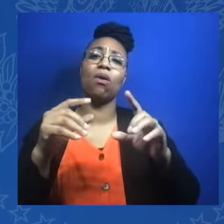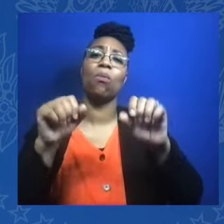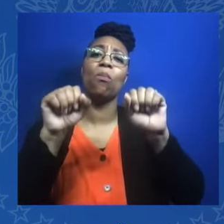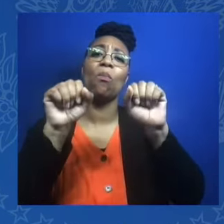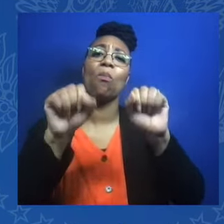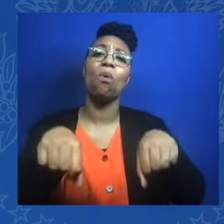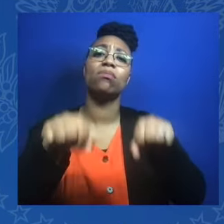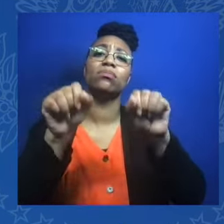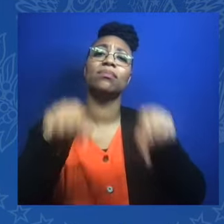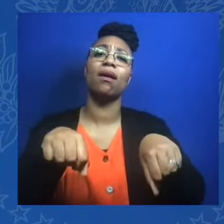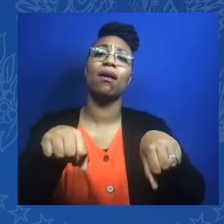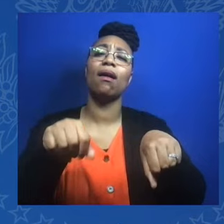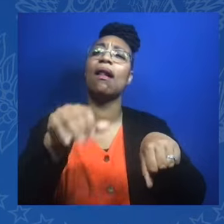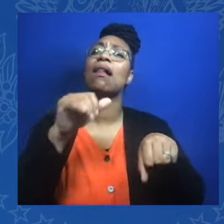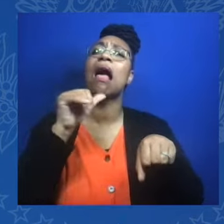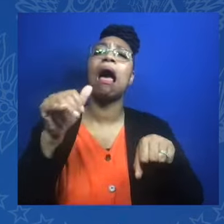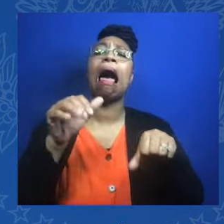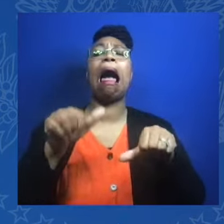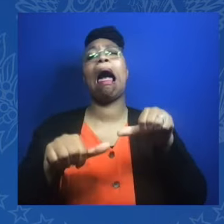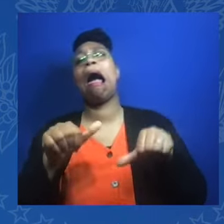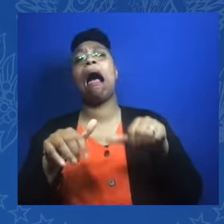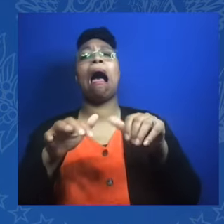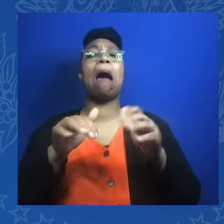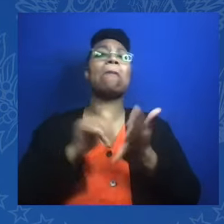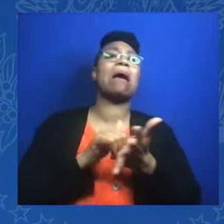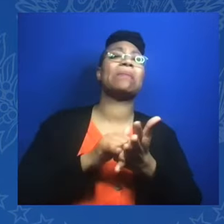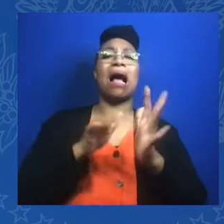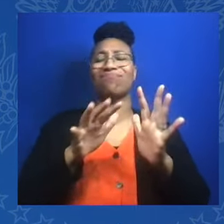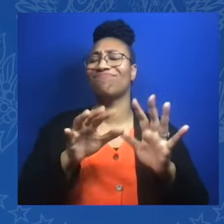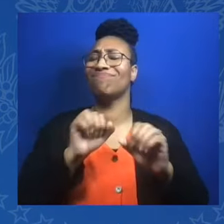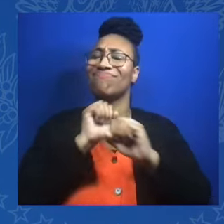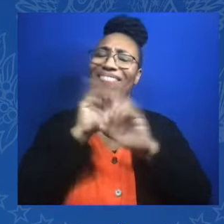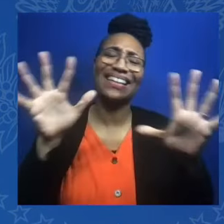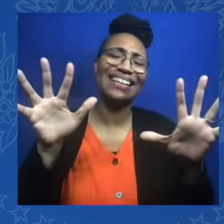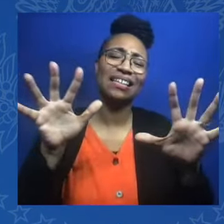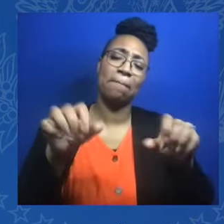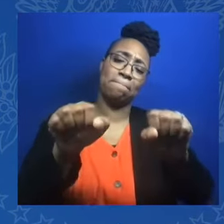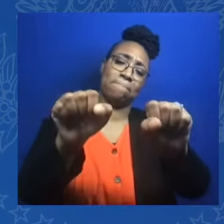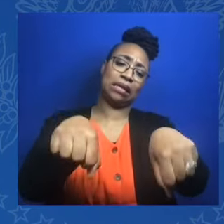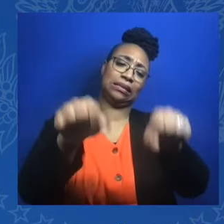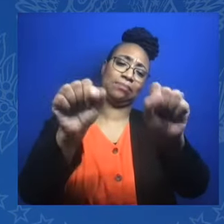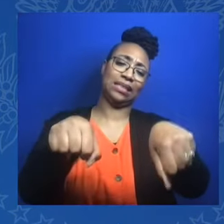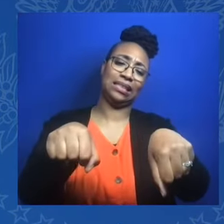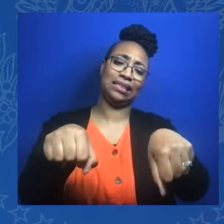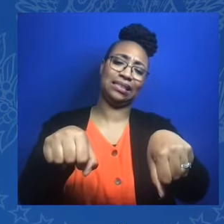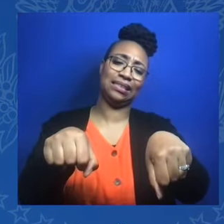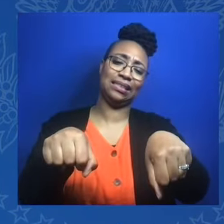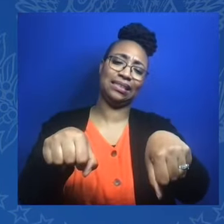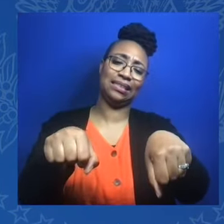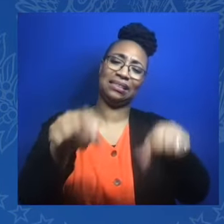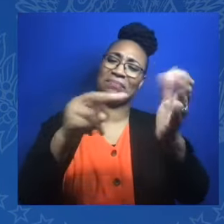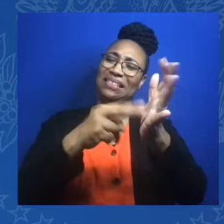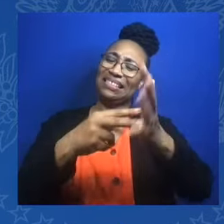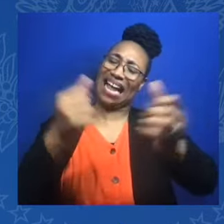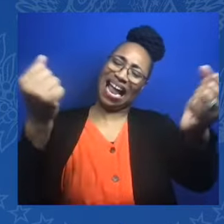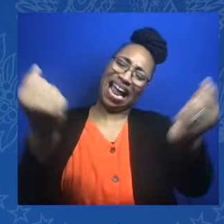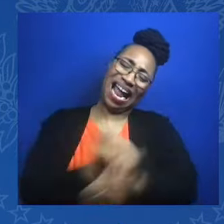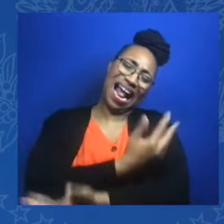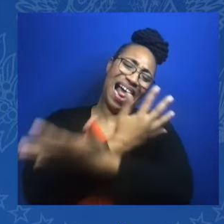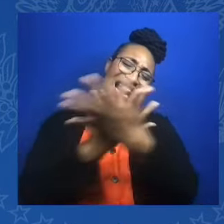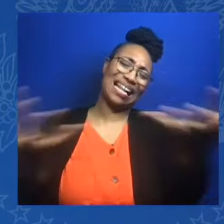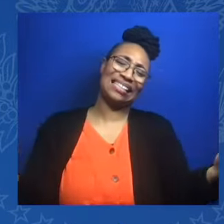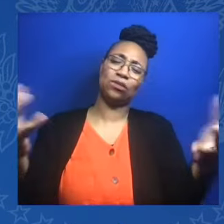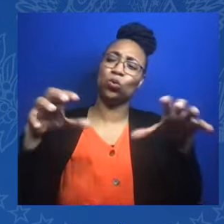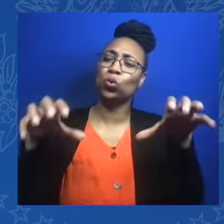never forget. We must never doubt our capacity. Canada and the United States can do